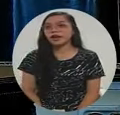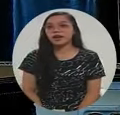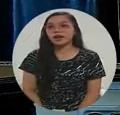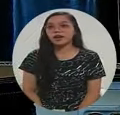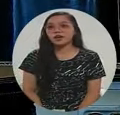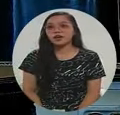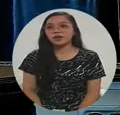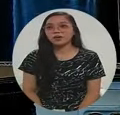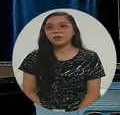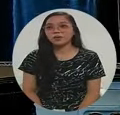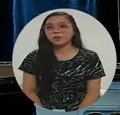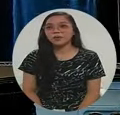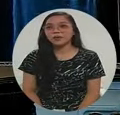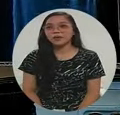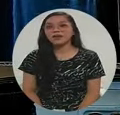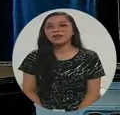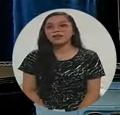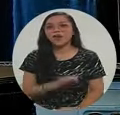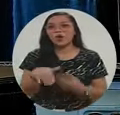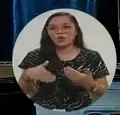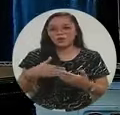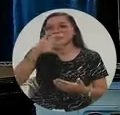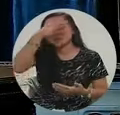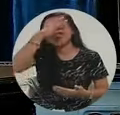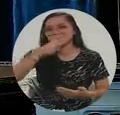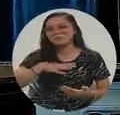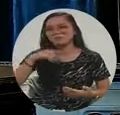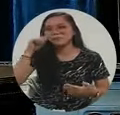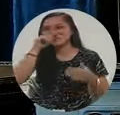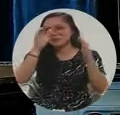Sometimes people do not know what they are talking about.